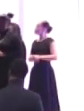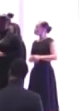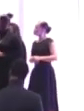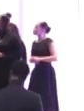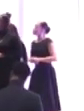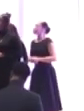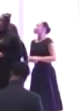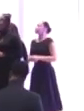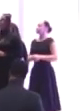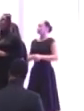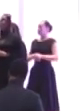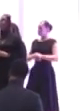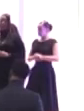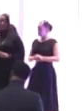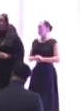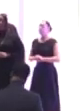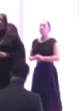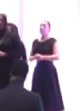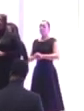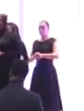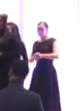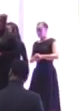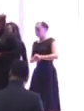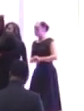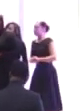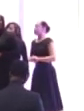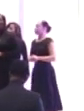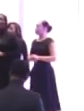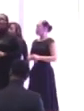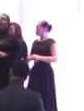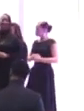unborn had died, yet with a